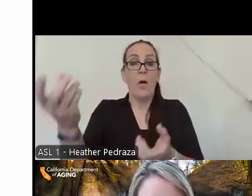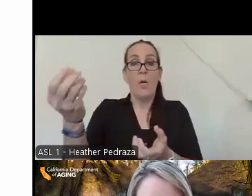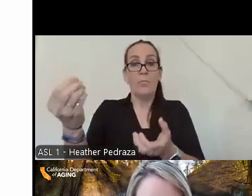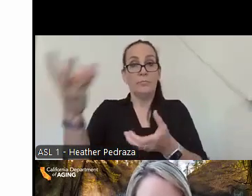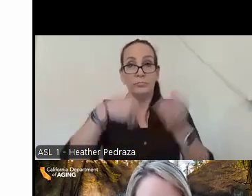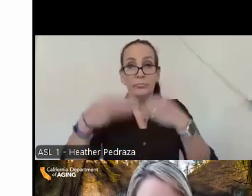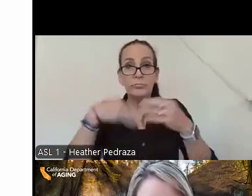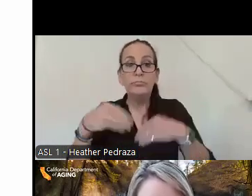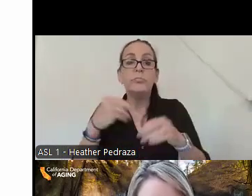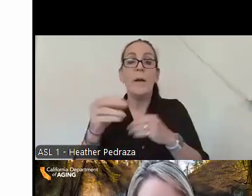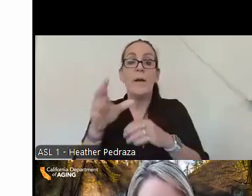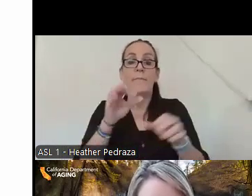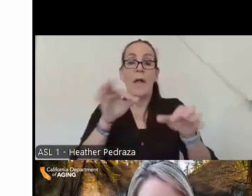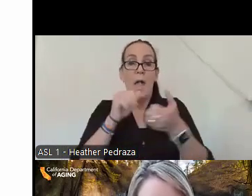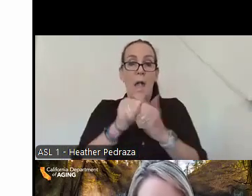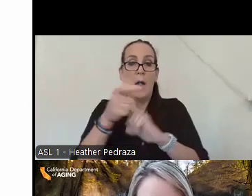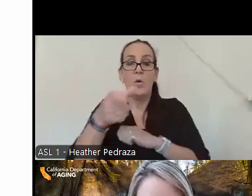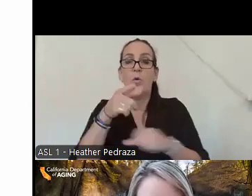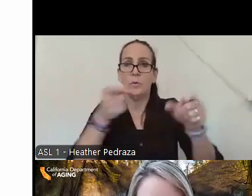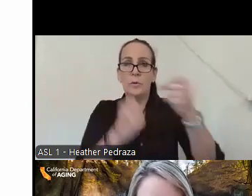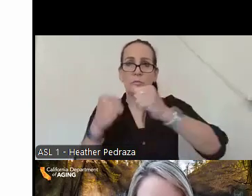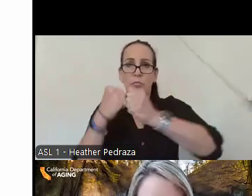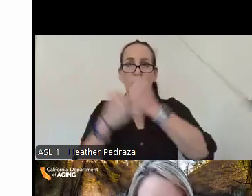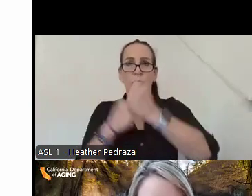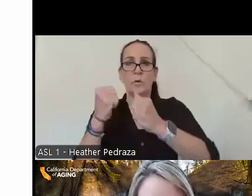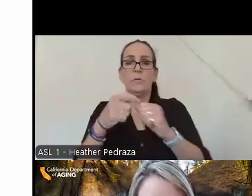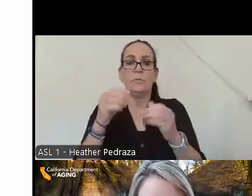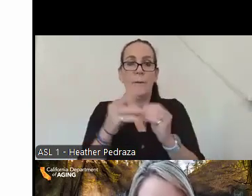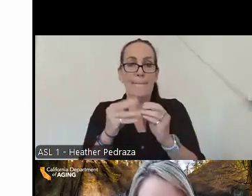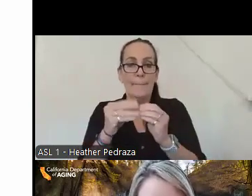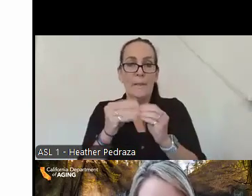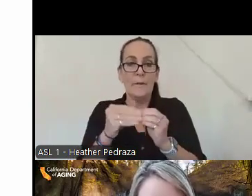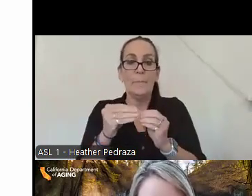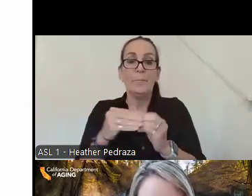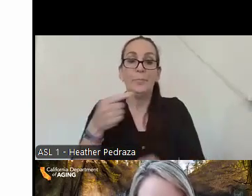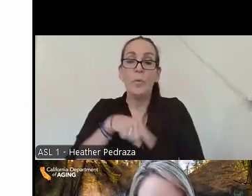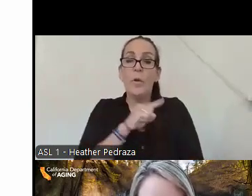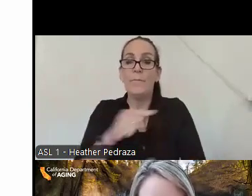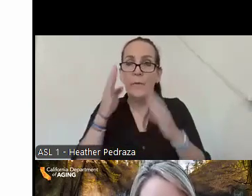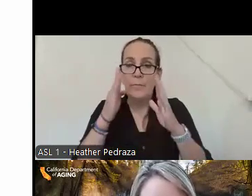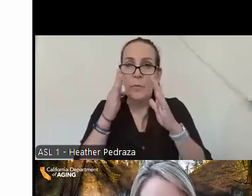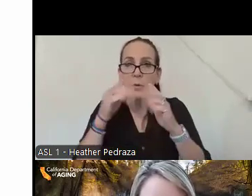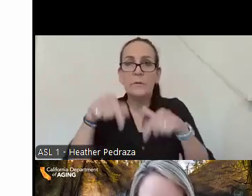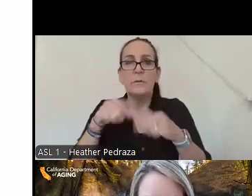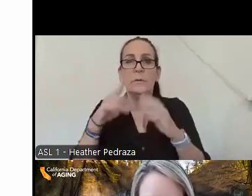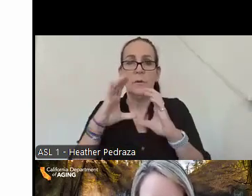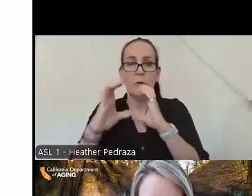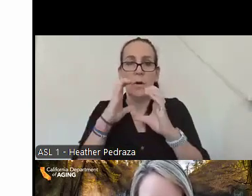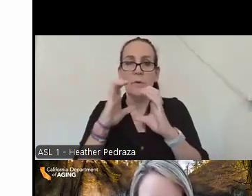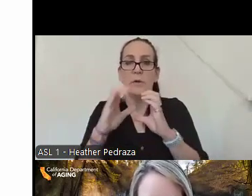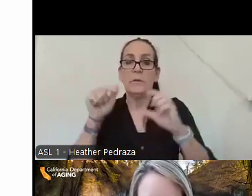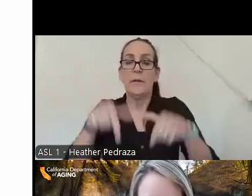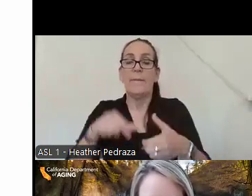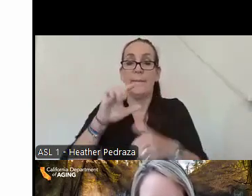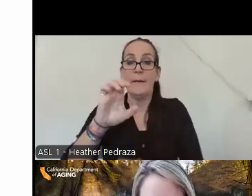meetings and how we focus the conversations. And the Equity Advisory Committee will in turn be kind of the